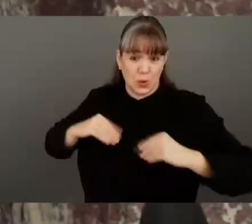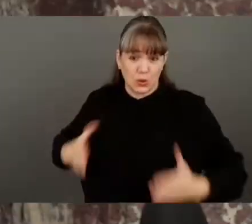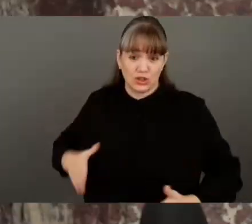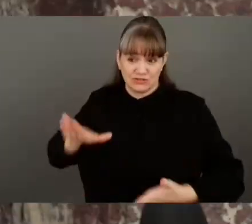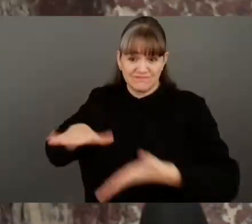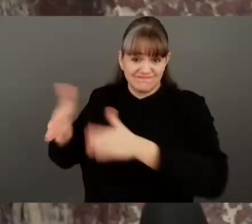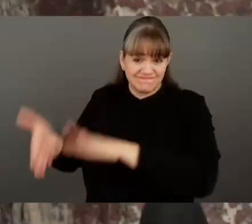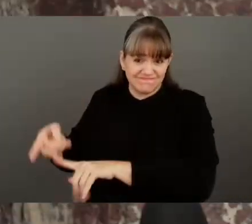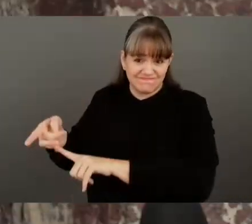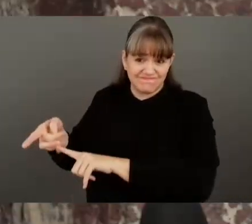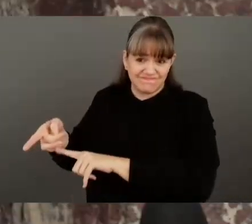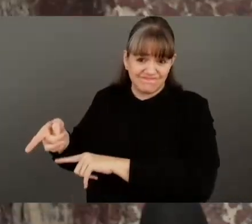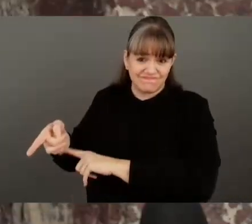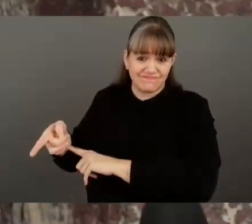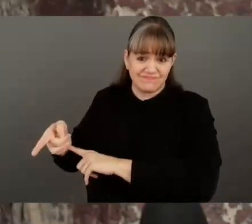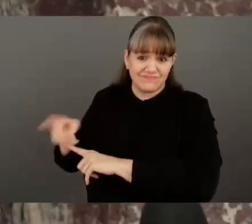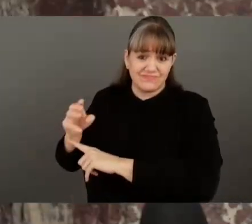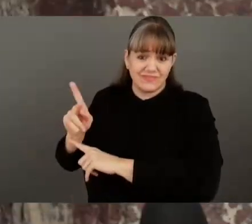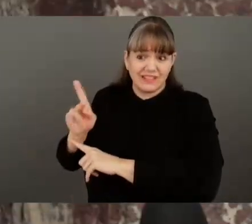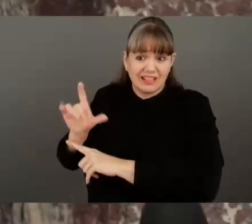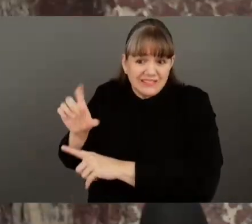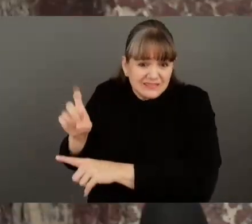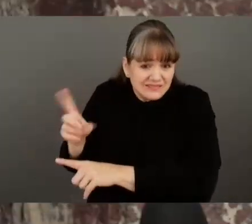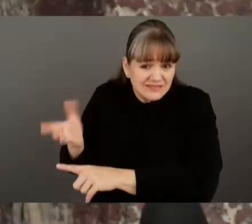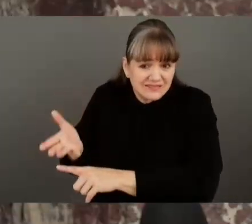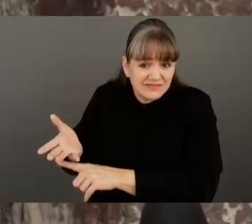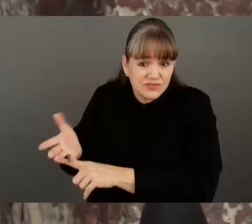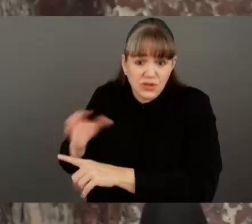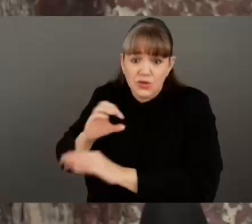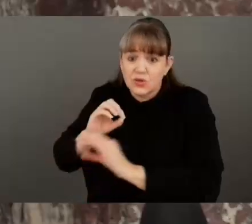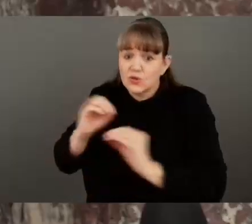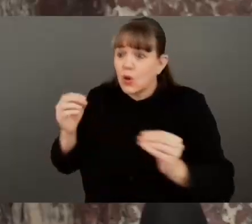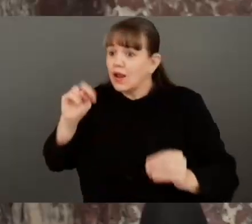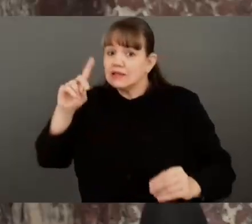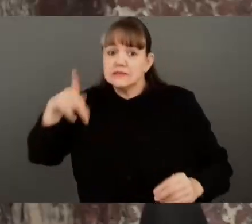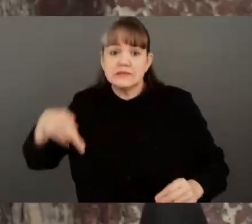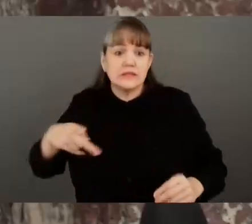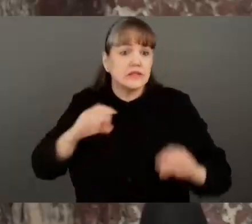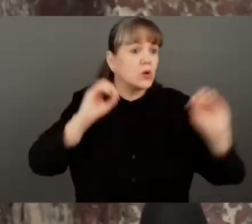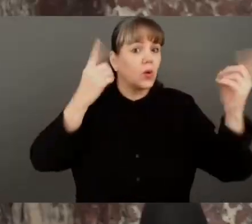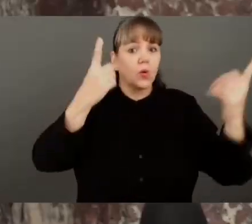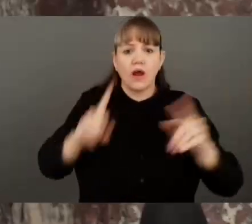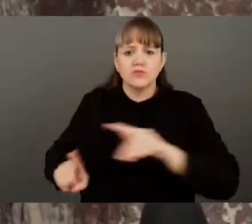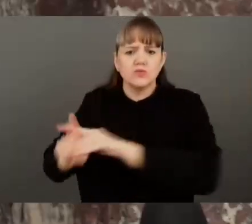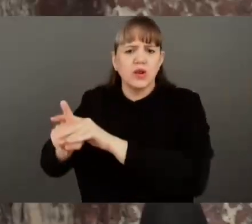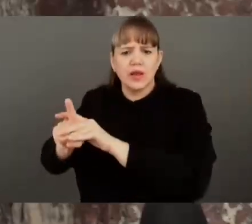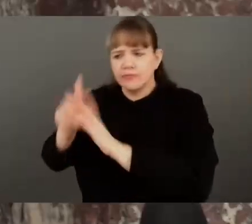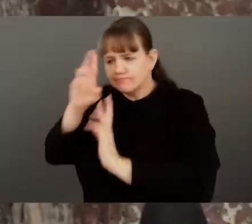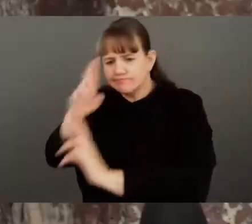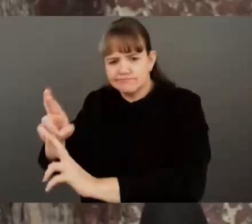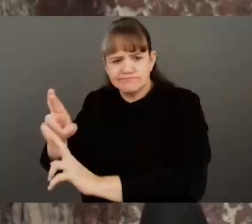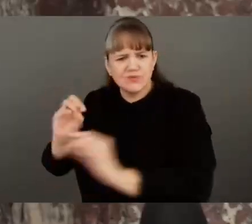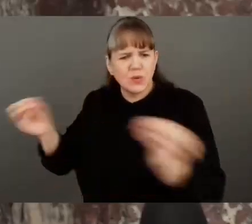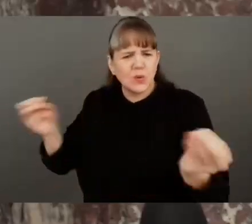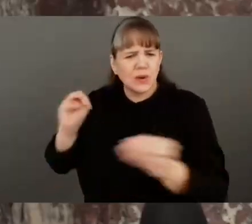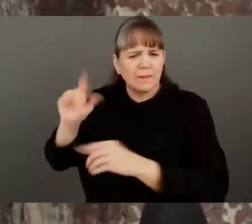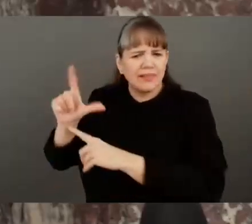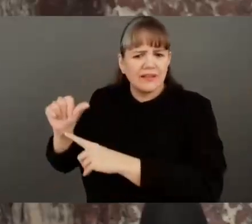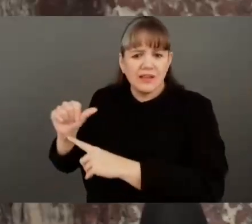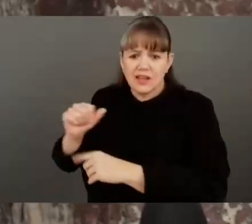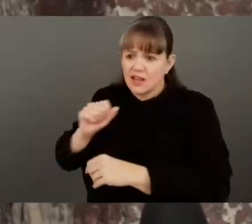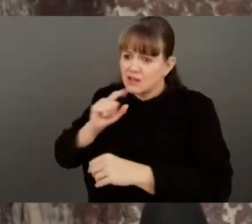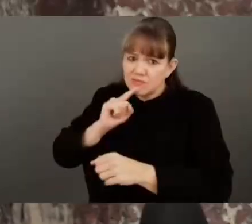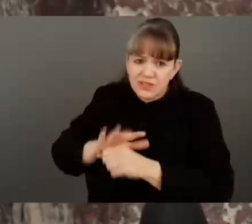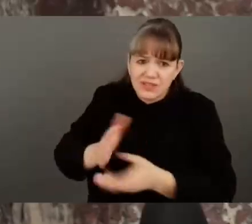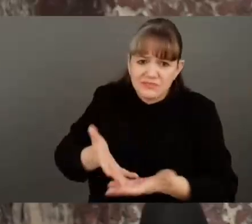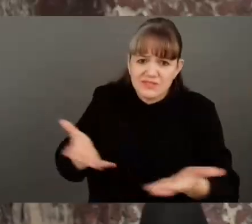up. Can the Minister of Public Safety promise that no more Abbotsford families will have to mourn another